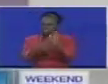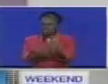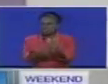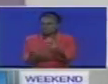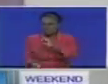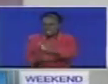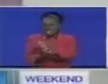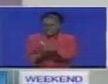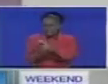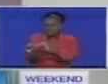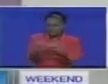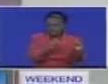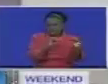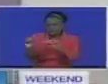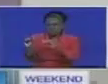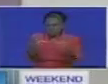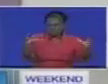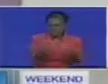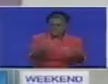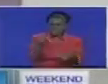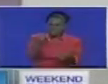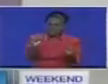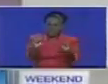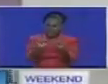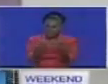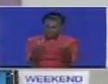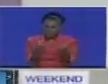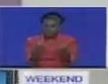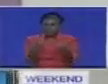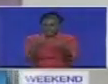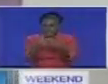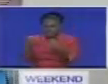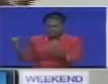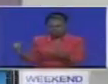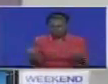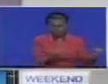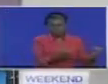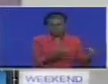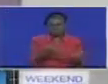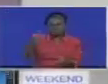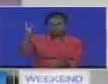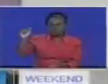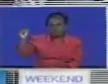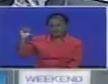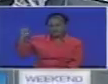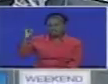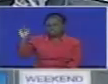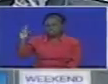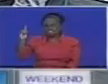will be shifting parties today. Let's see if that will happen. But let me introduce you to my panel. Gunjiri Wambugu, who's a member of